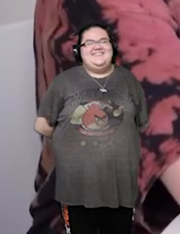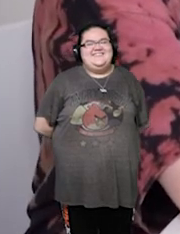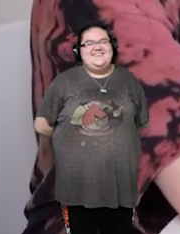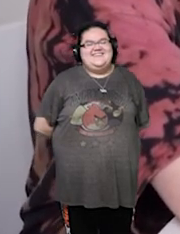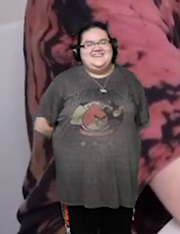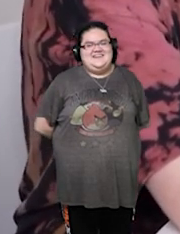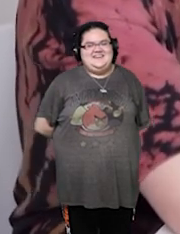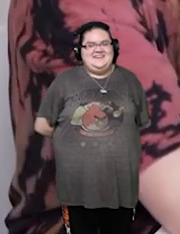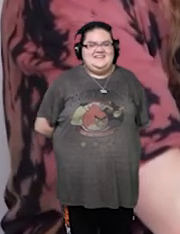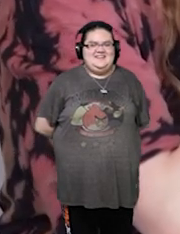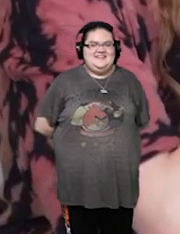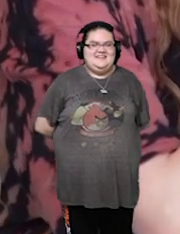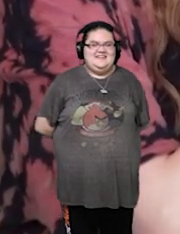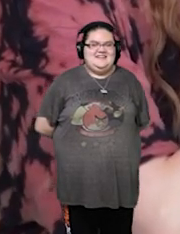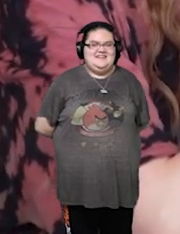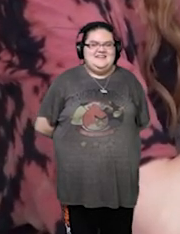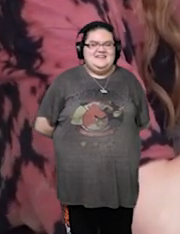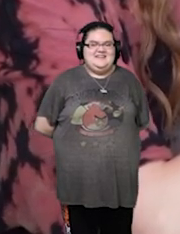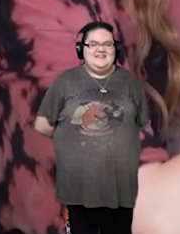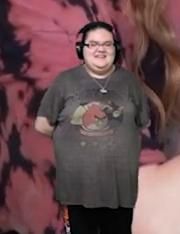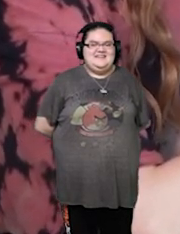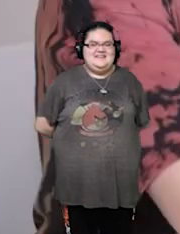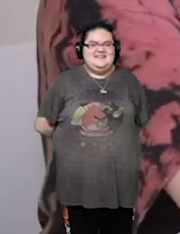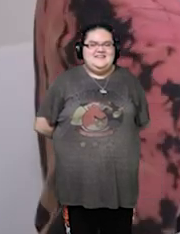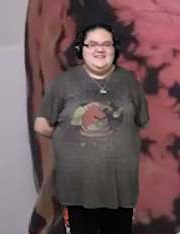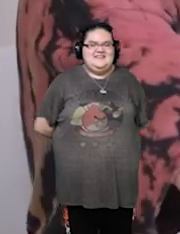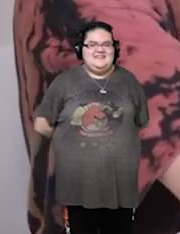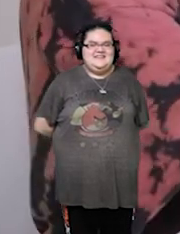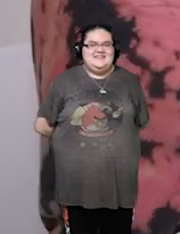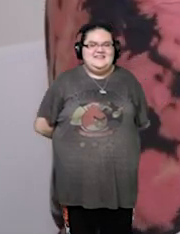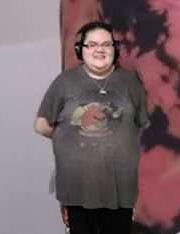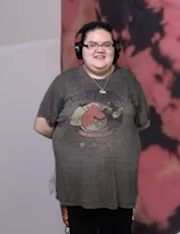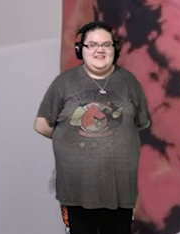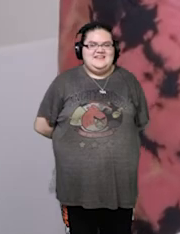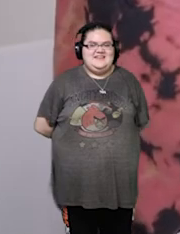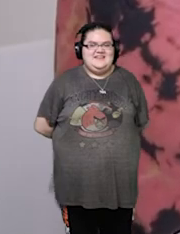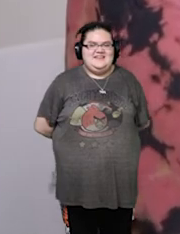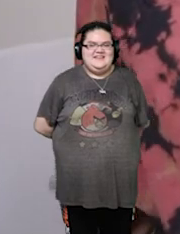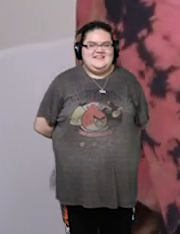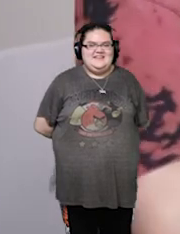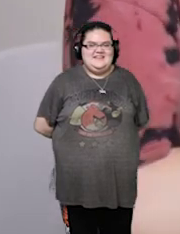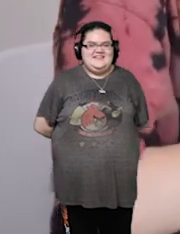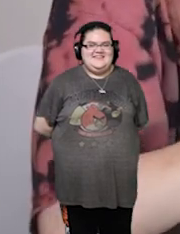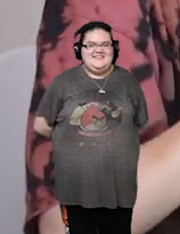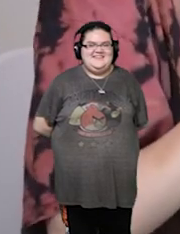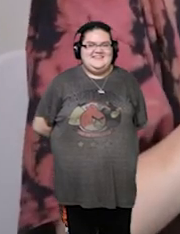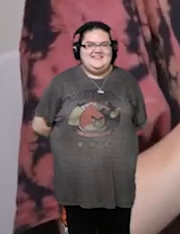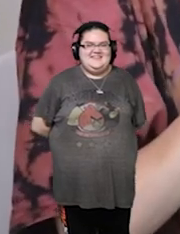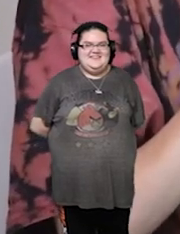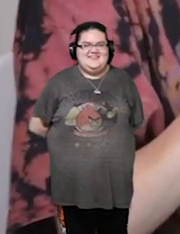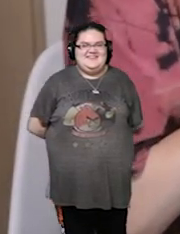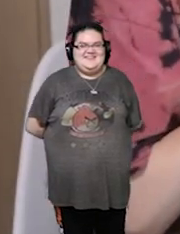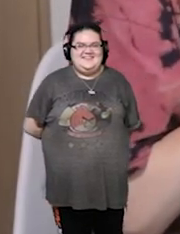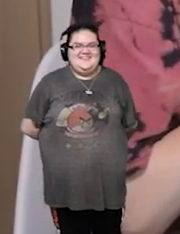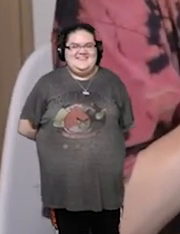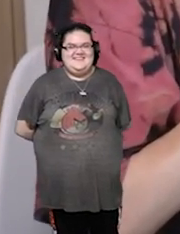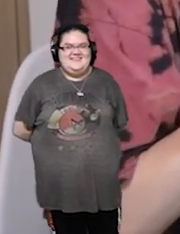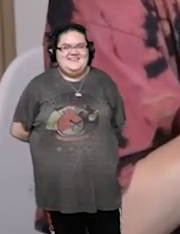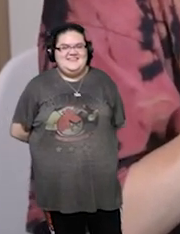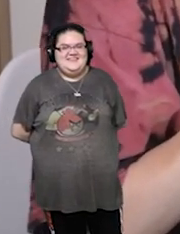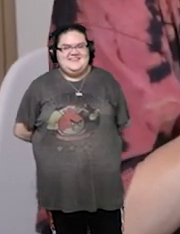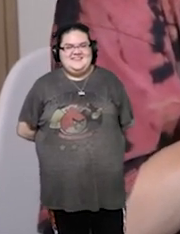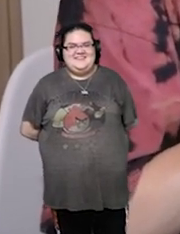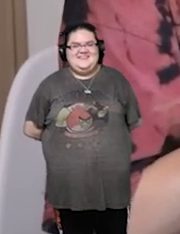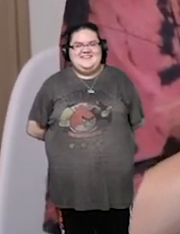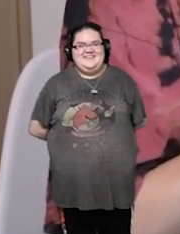Oh. Your hands. I need to open this. No, you got hands. Put your hands out. No, you put your hands out. You put your hands out. I have taken time out of my day